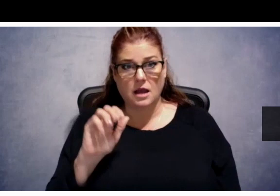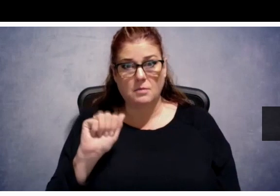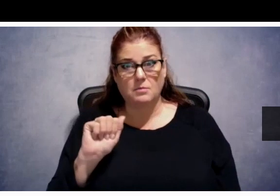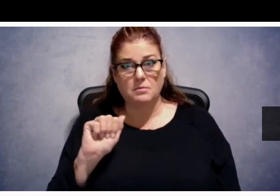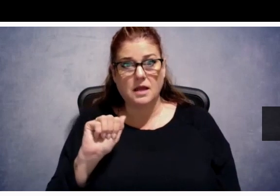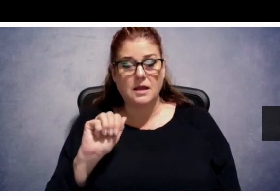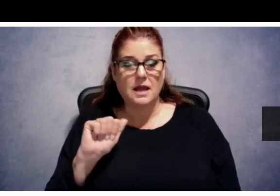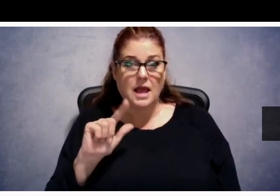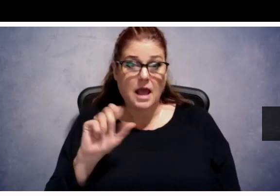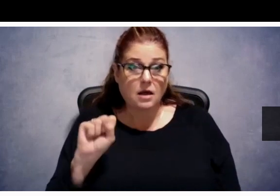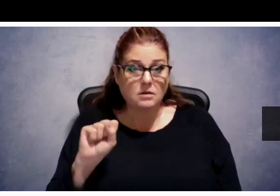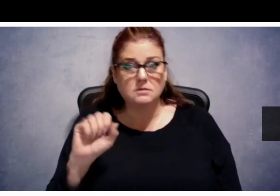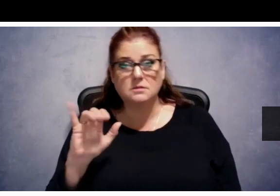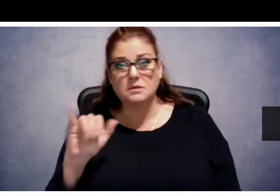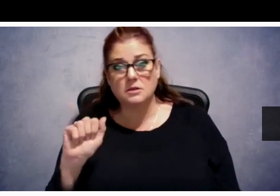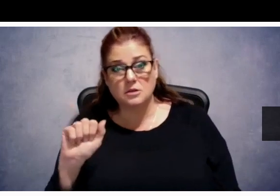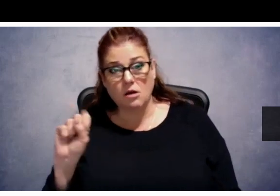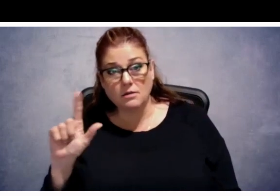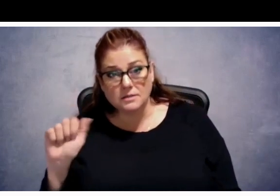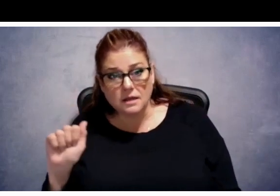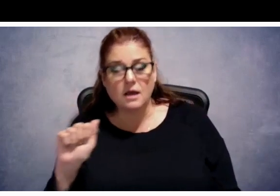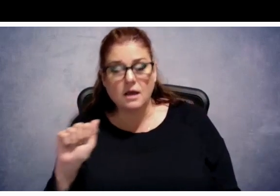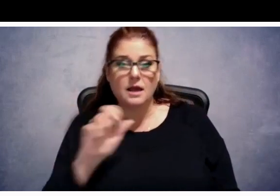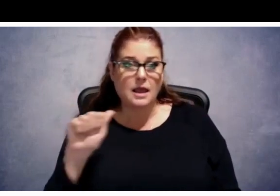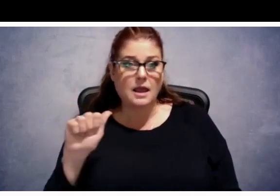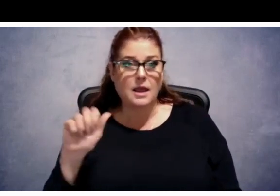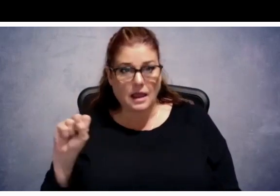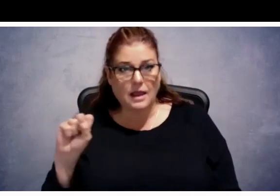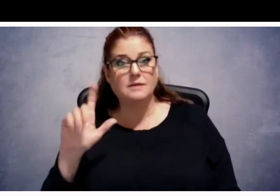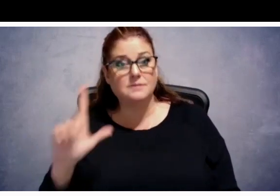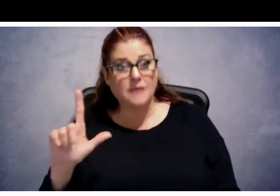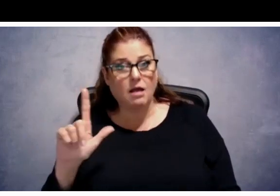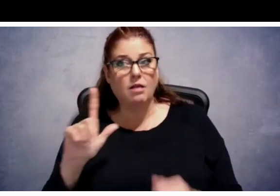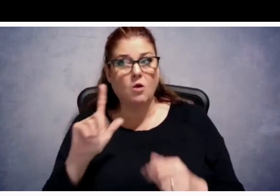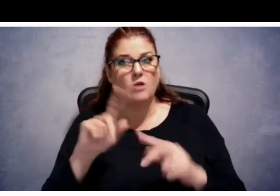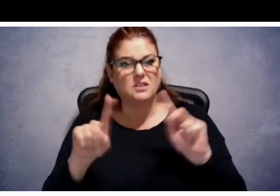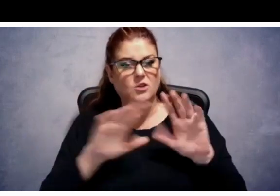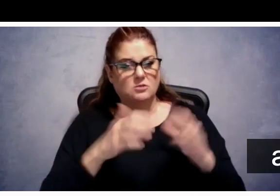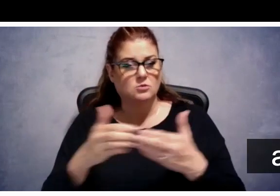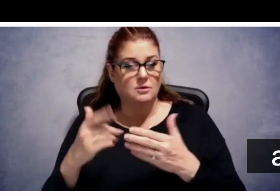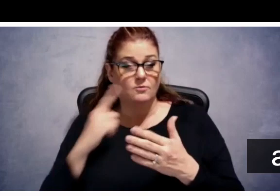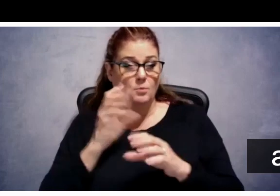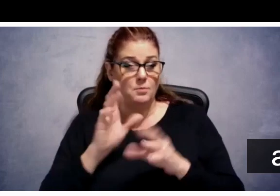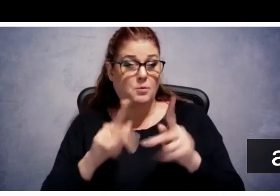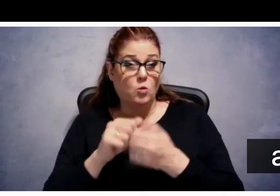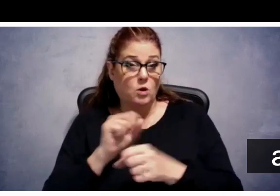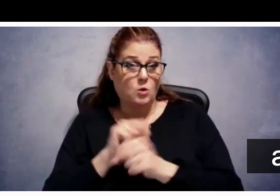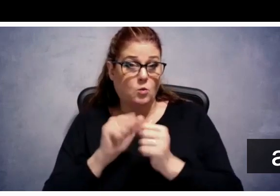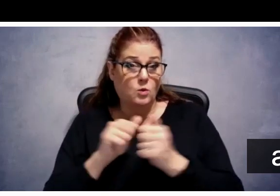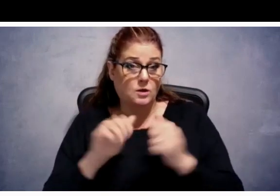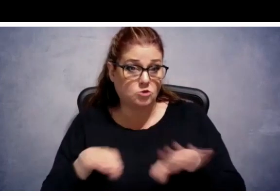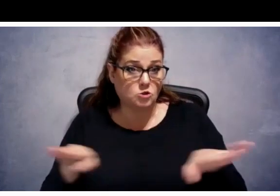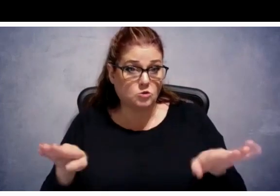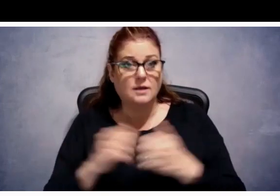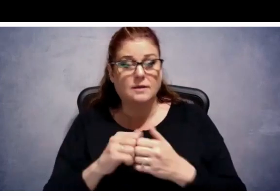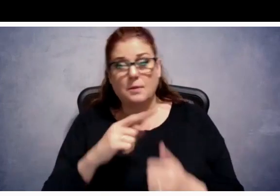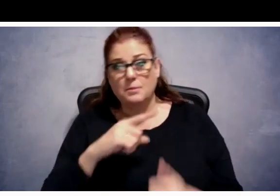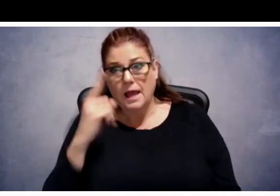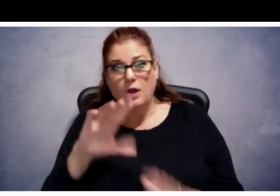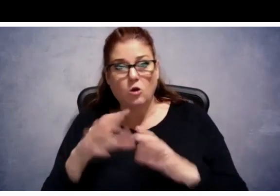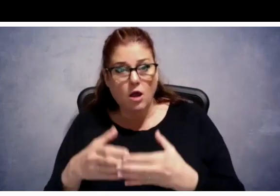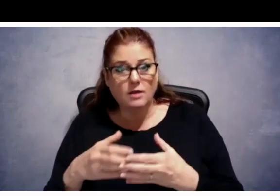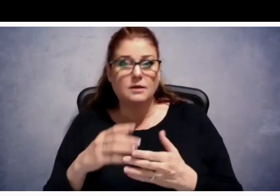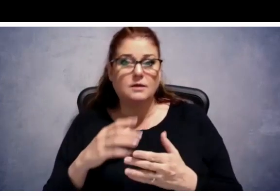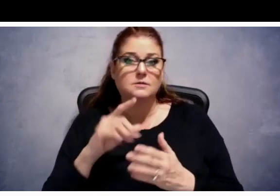and AASL, which are all of the different divisions for children's people who work with children. And then the Black Caucus, the Graphic